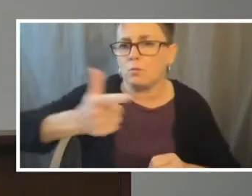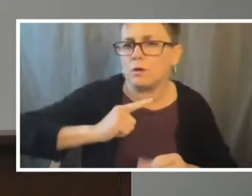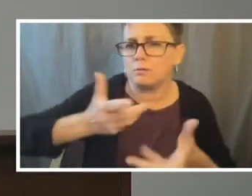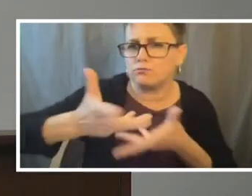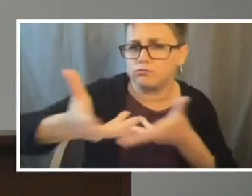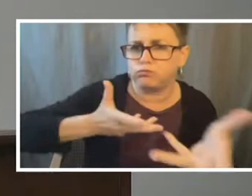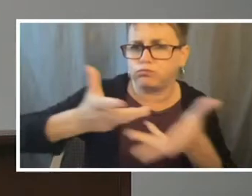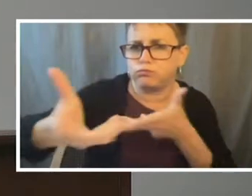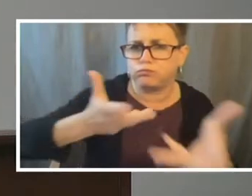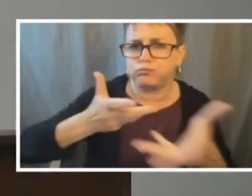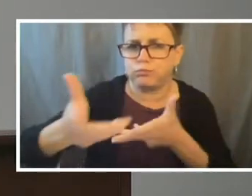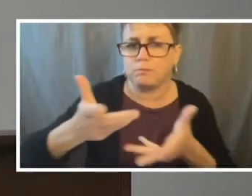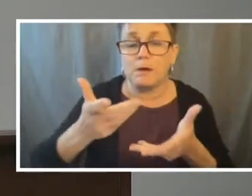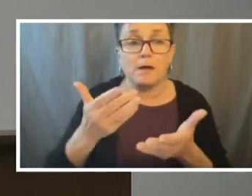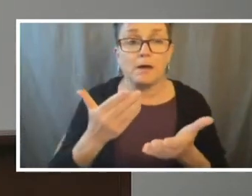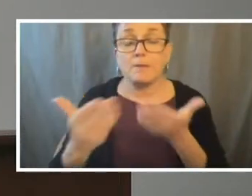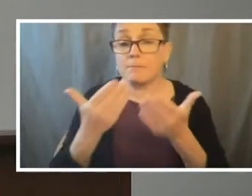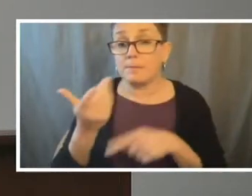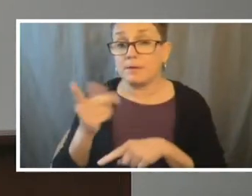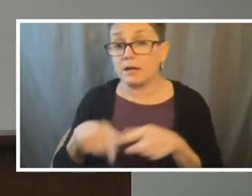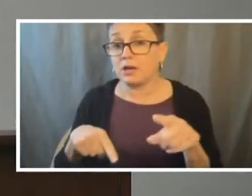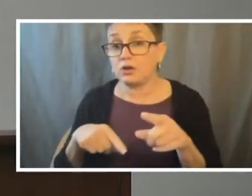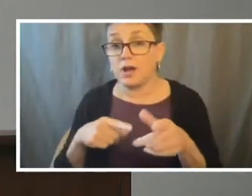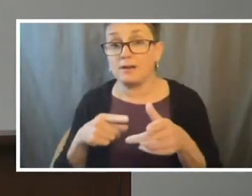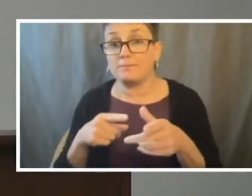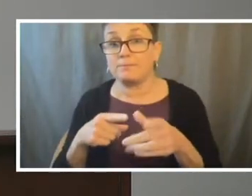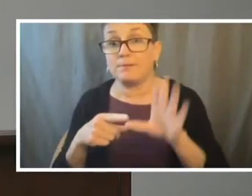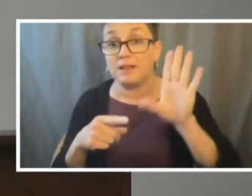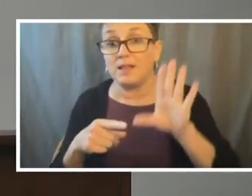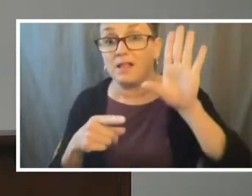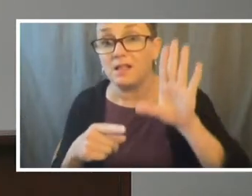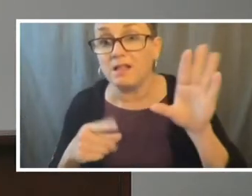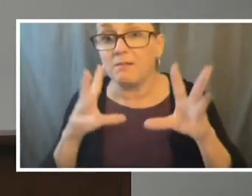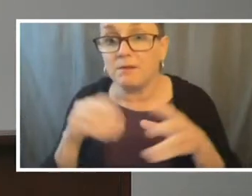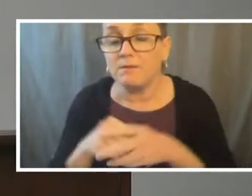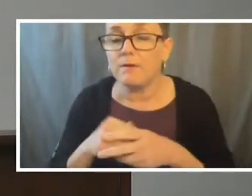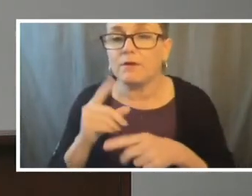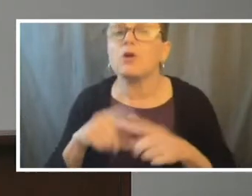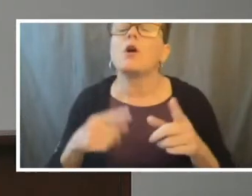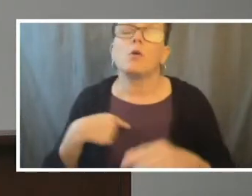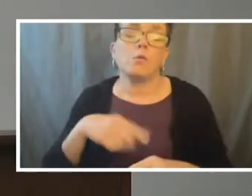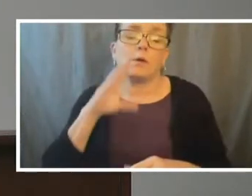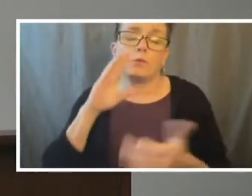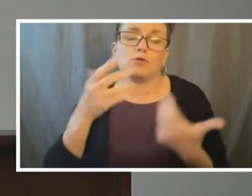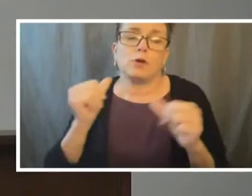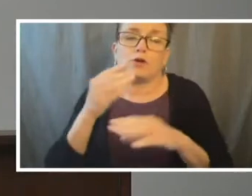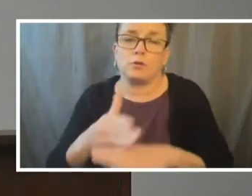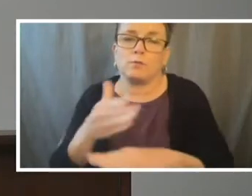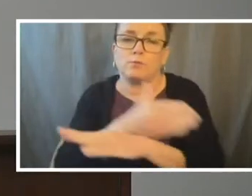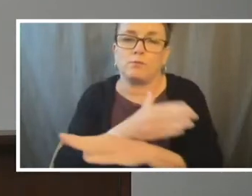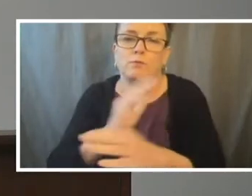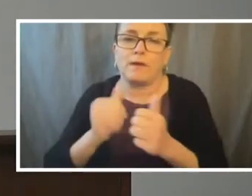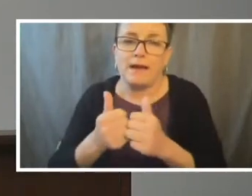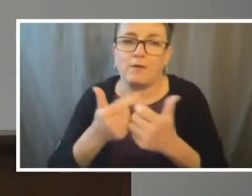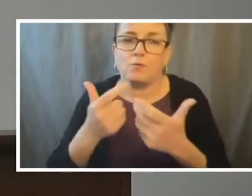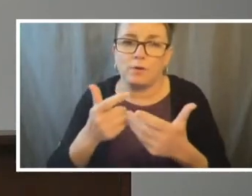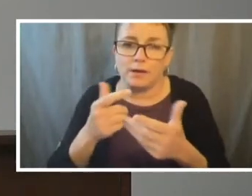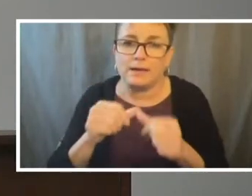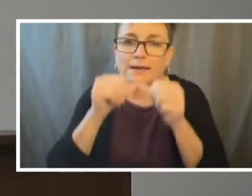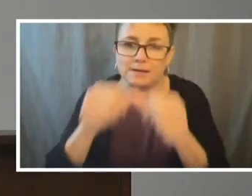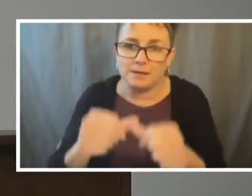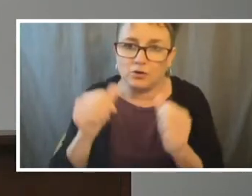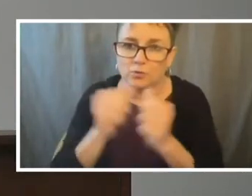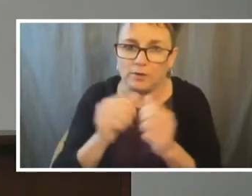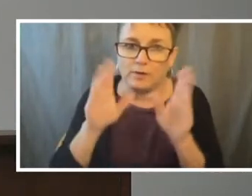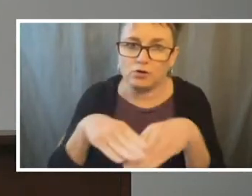to engage in it by other means. Clearly, we will work to improve on the way in which we engage this conversation, and we look forward to getting